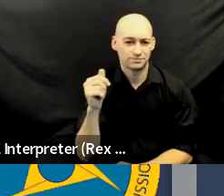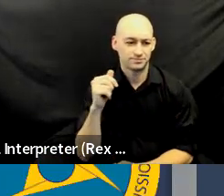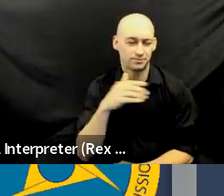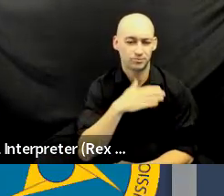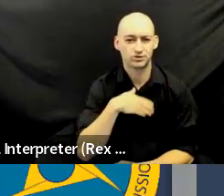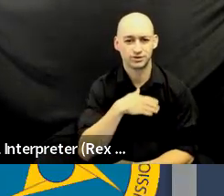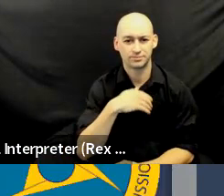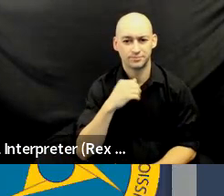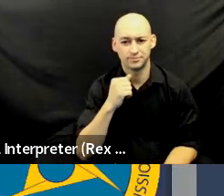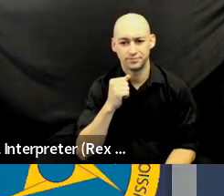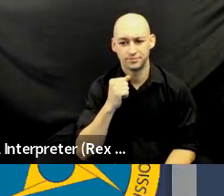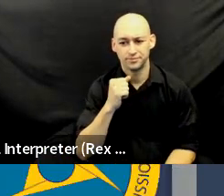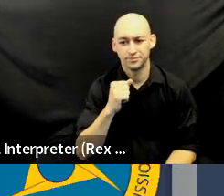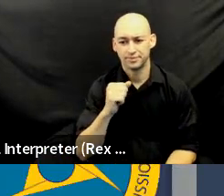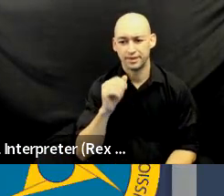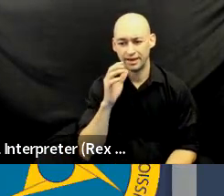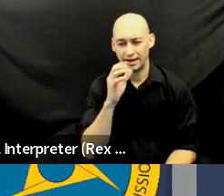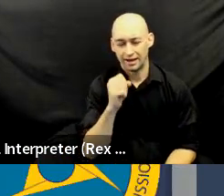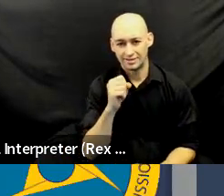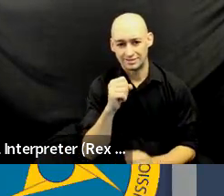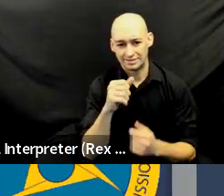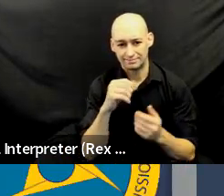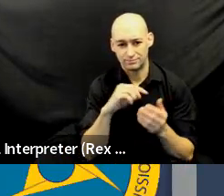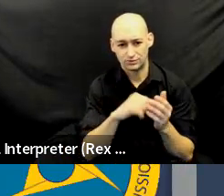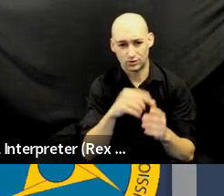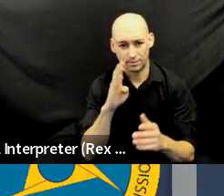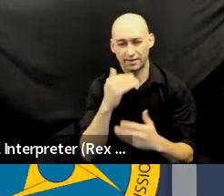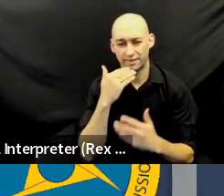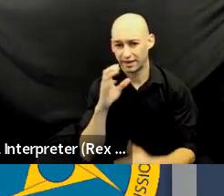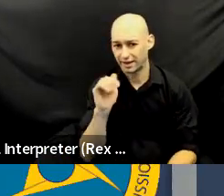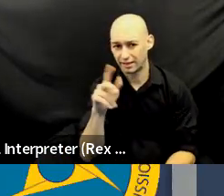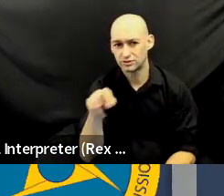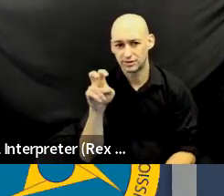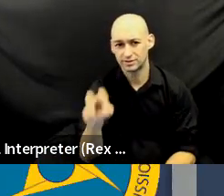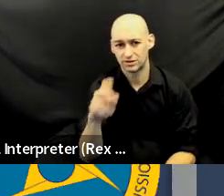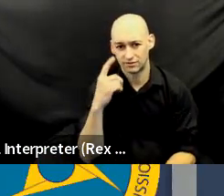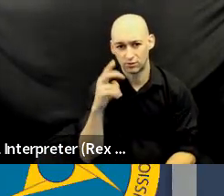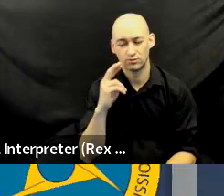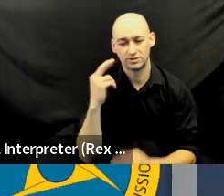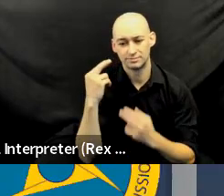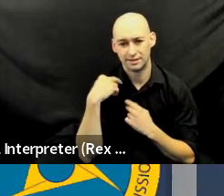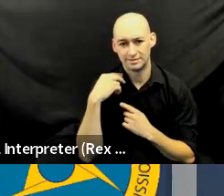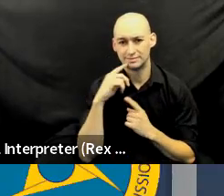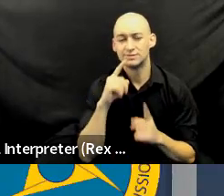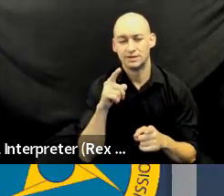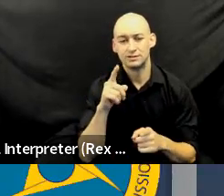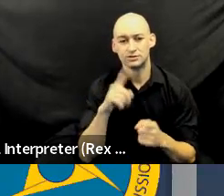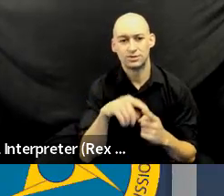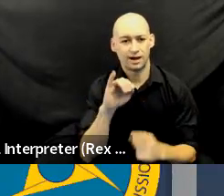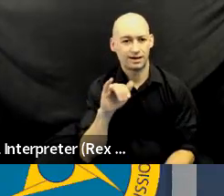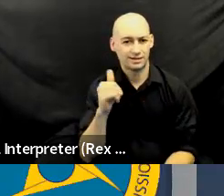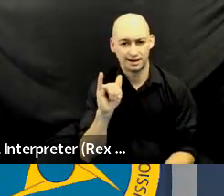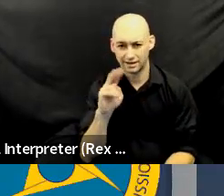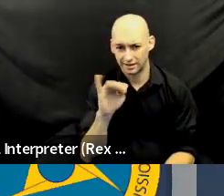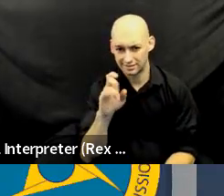it. So I guess I'd like to first start by thanking Caltrans for their response to the I-10 incident in